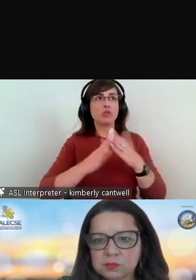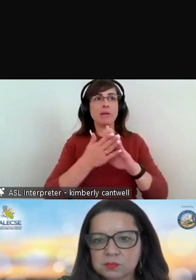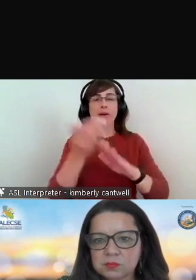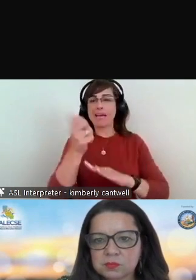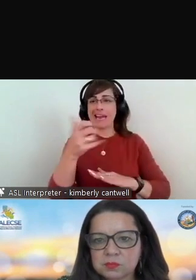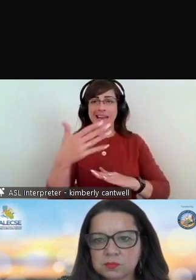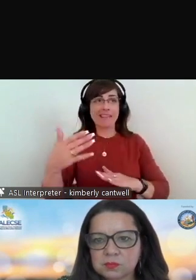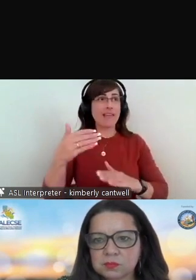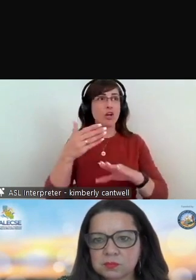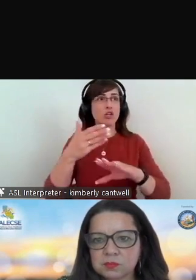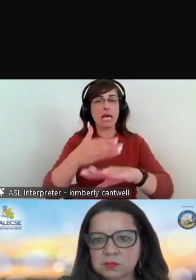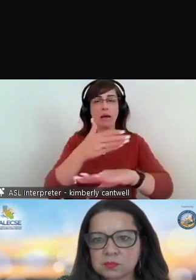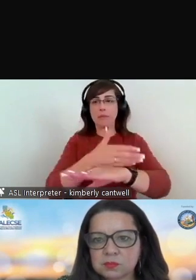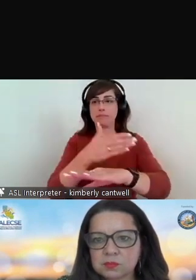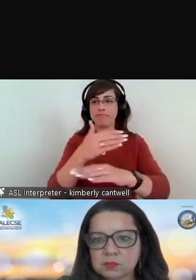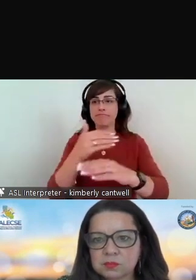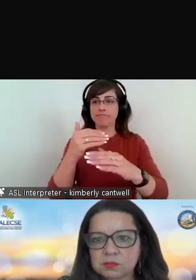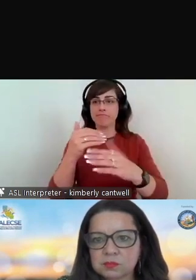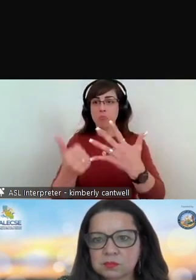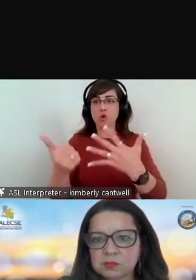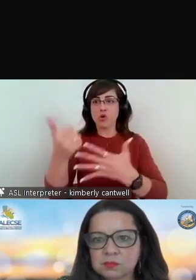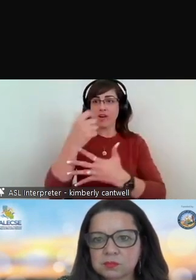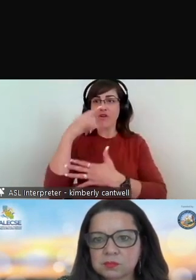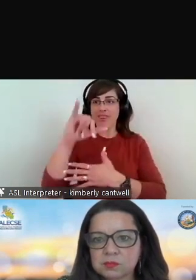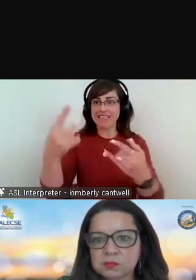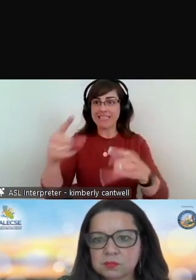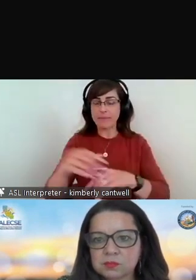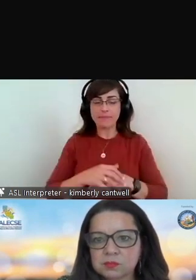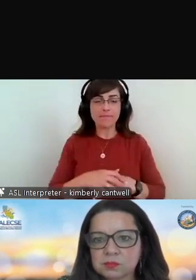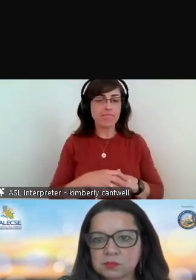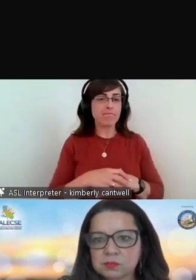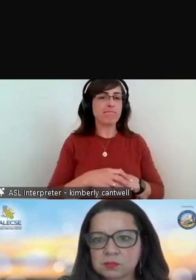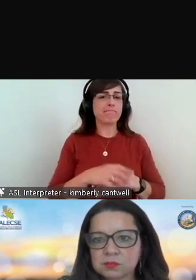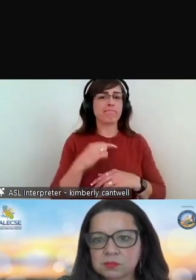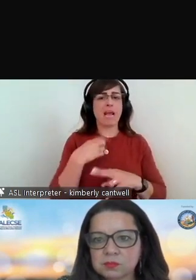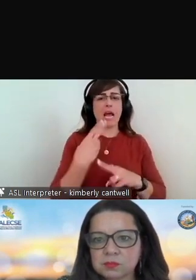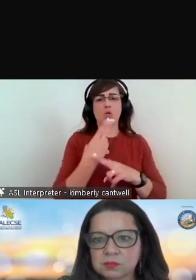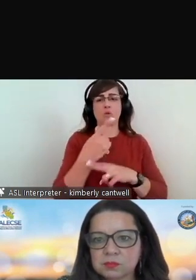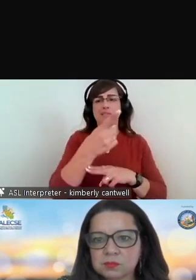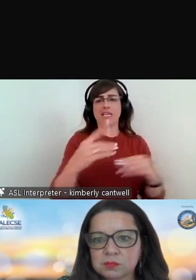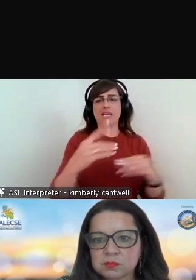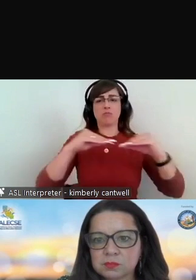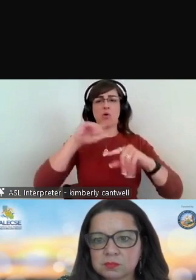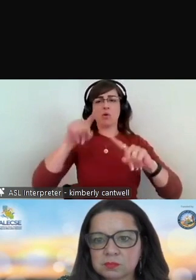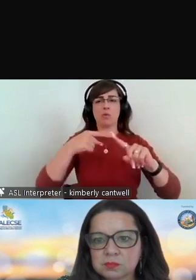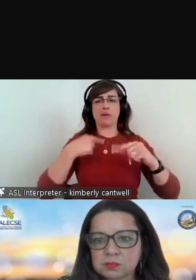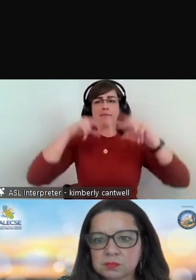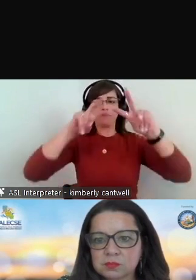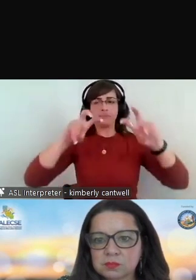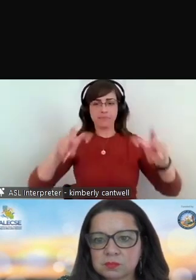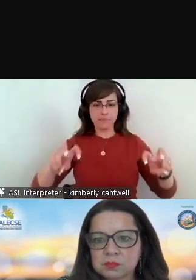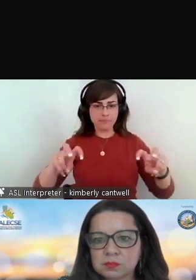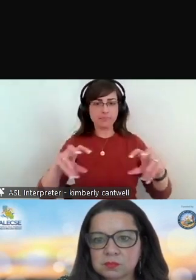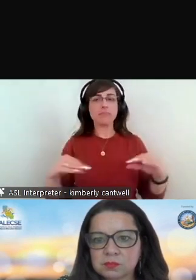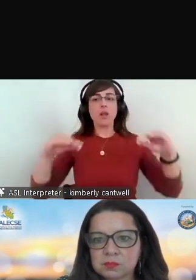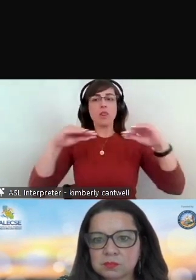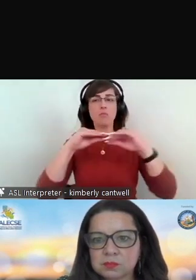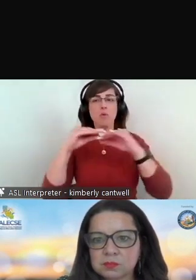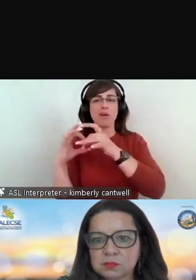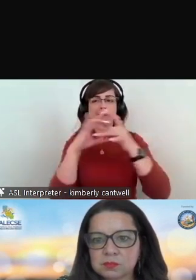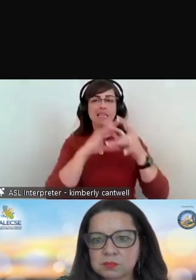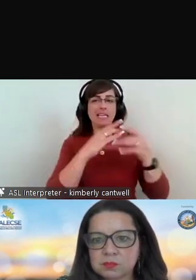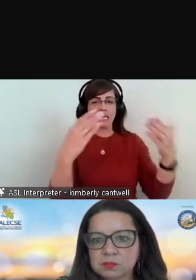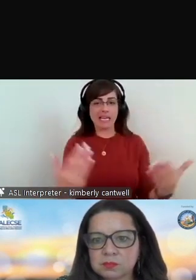progression for that to happen. And I use this framework a lot more when I'm assessing. There's more of a link